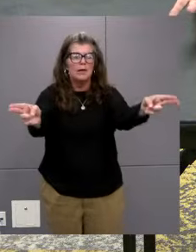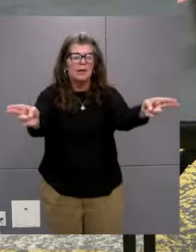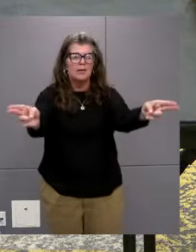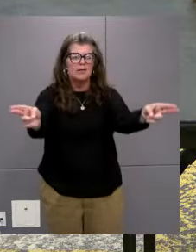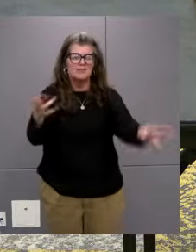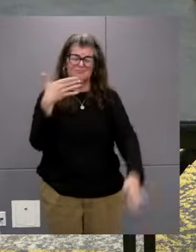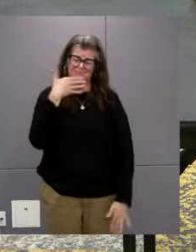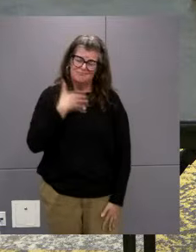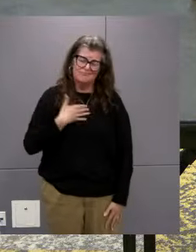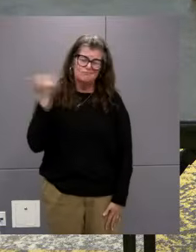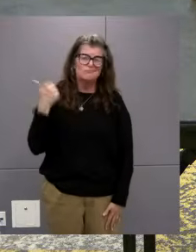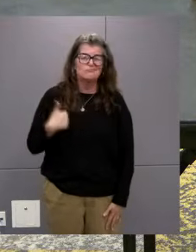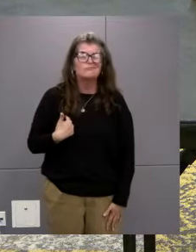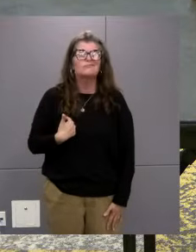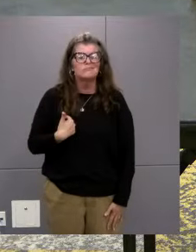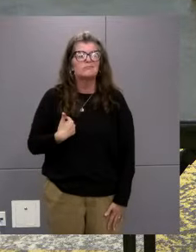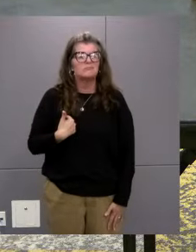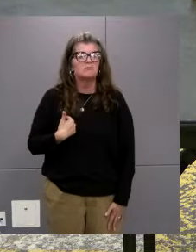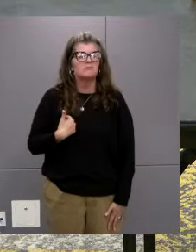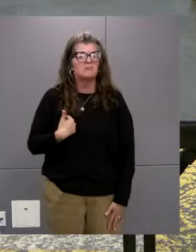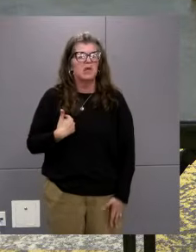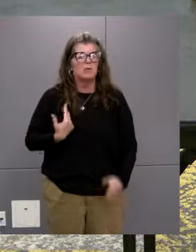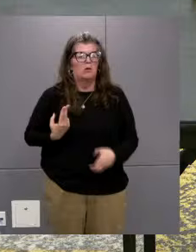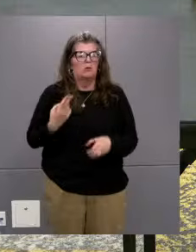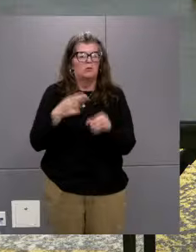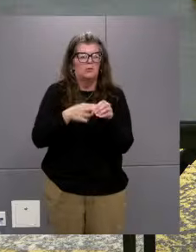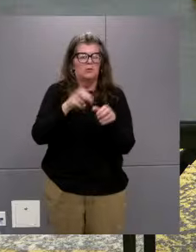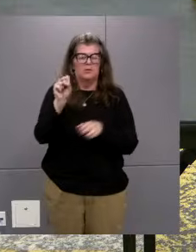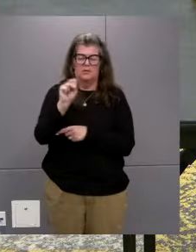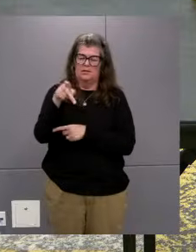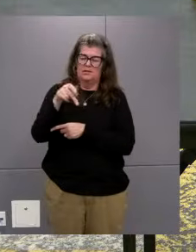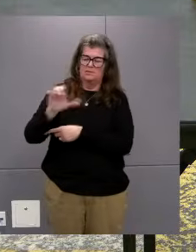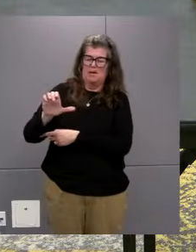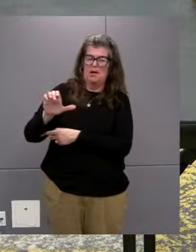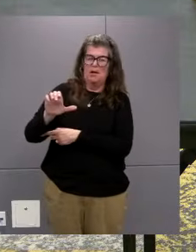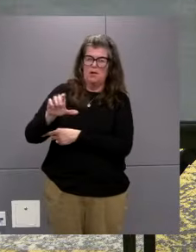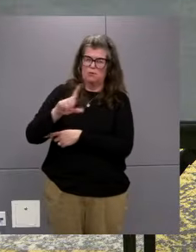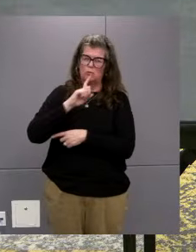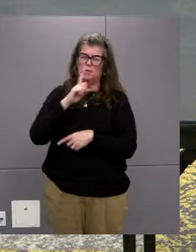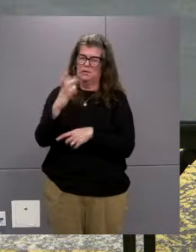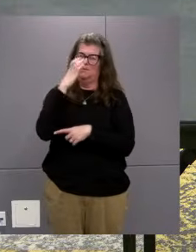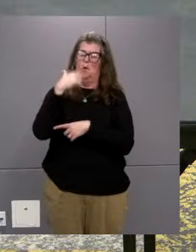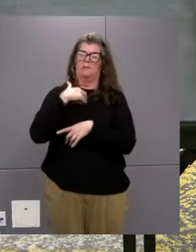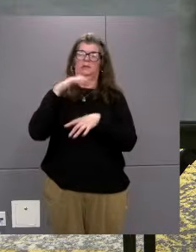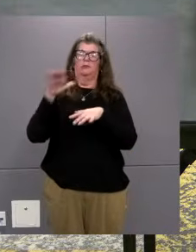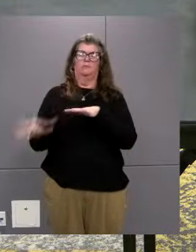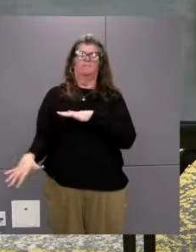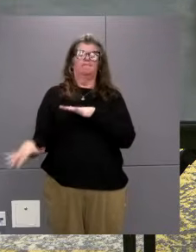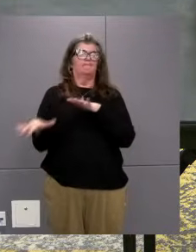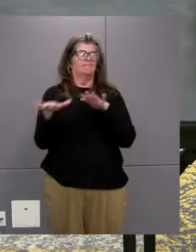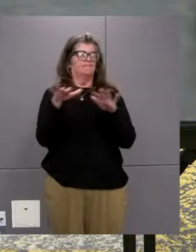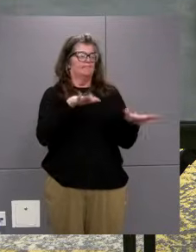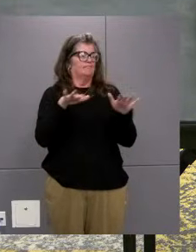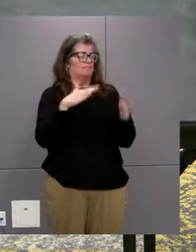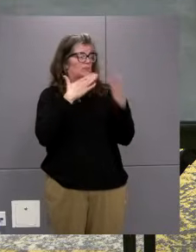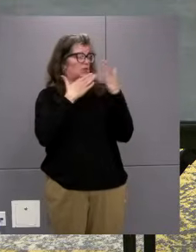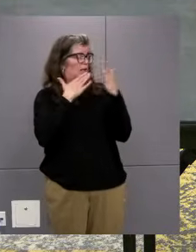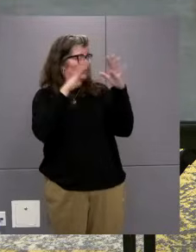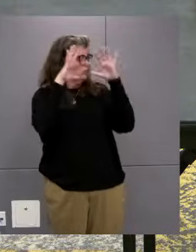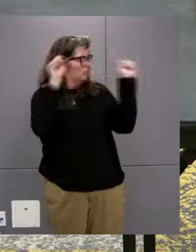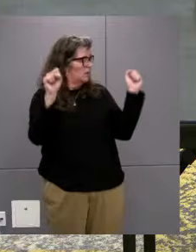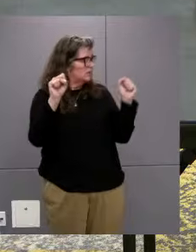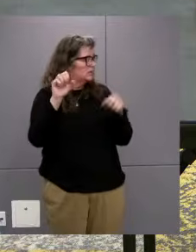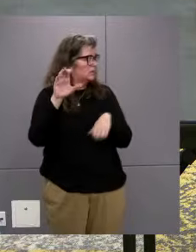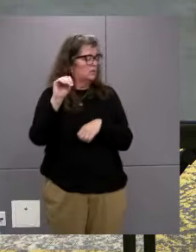older. But joining SPAC actually slowed me down. And I want to thank the president and Marcus that has sat through our meetings as